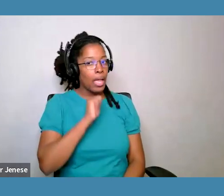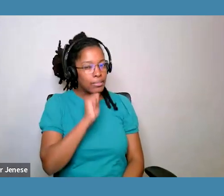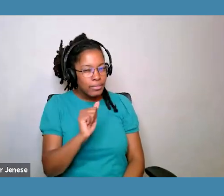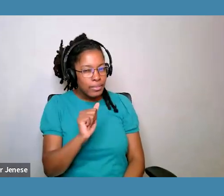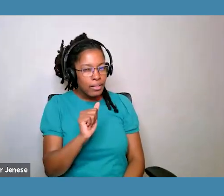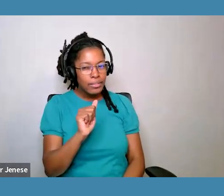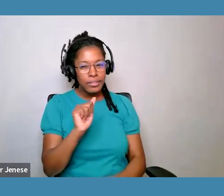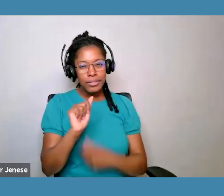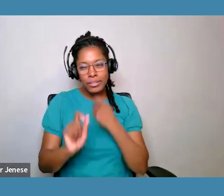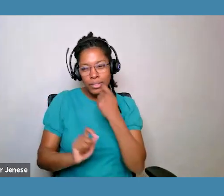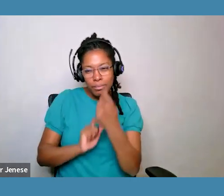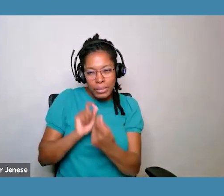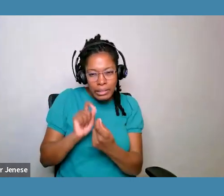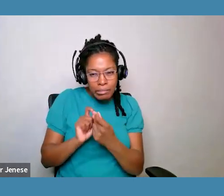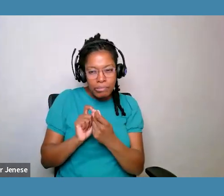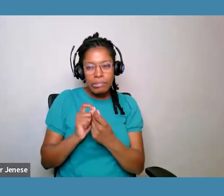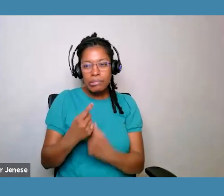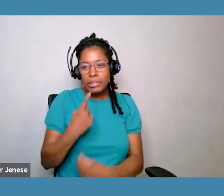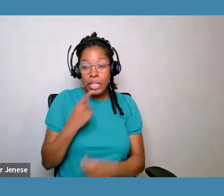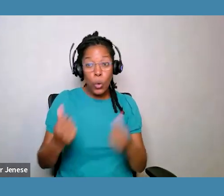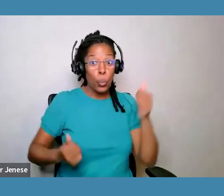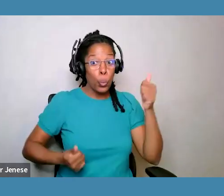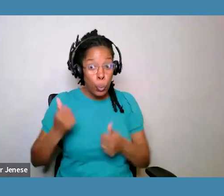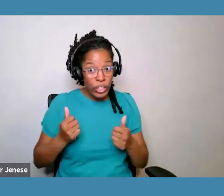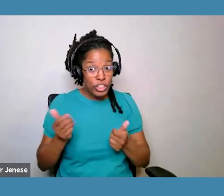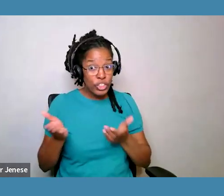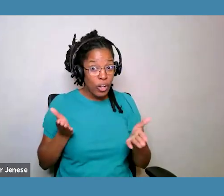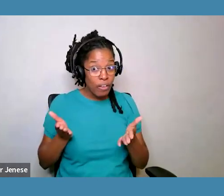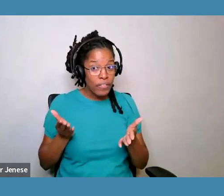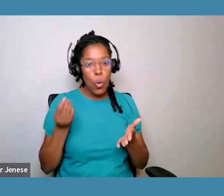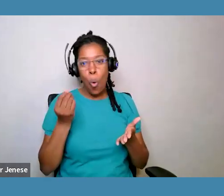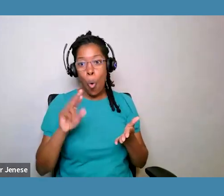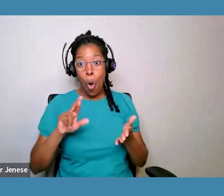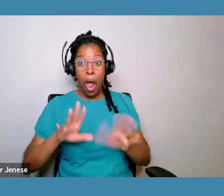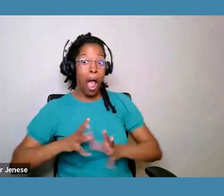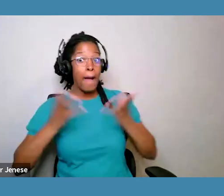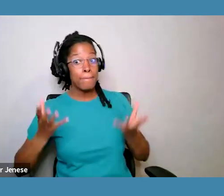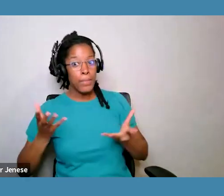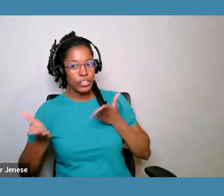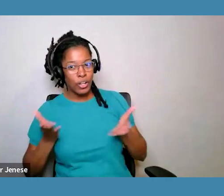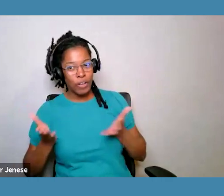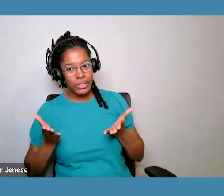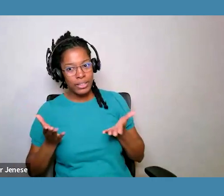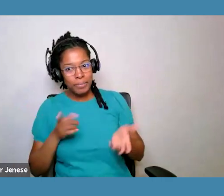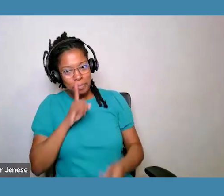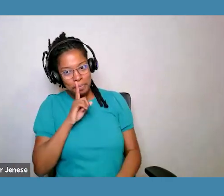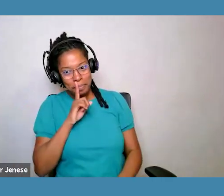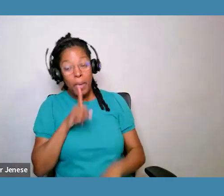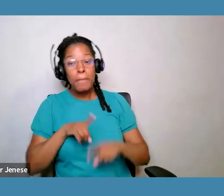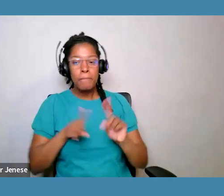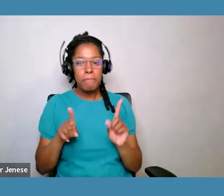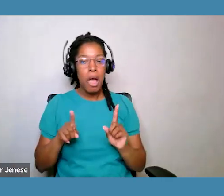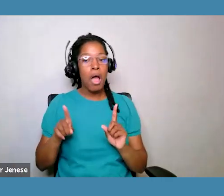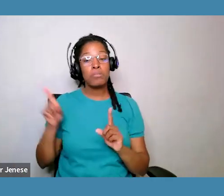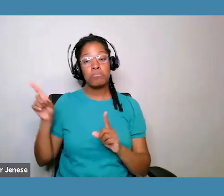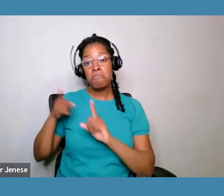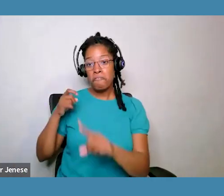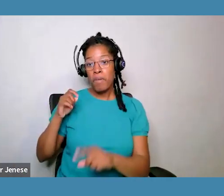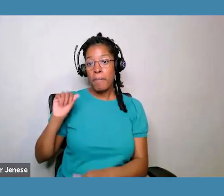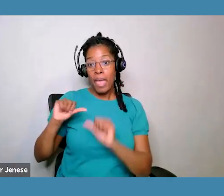The statute itself doesn't specify which services or how much, though. But according to an agency